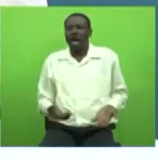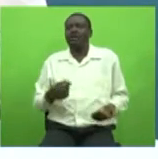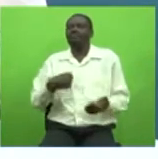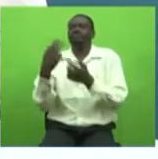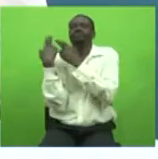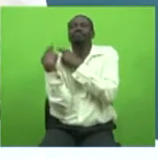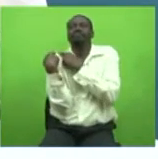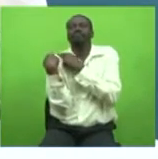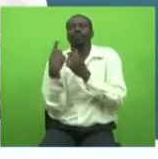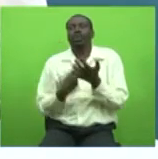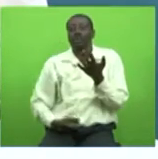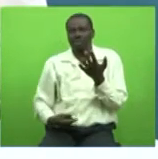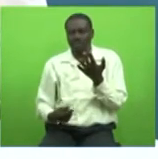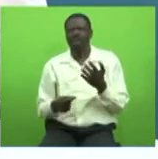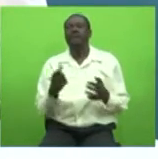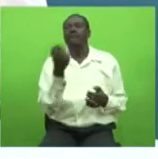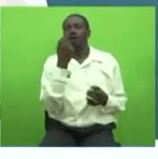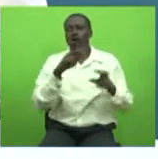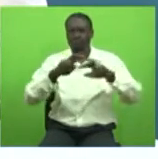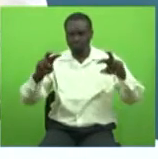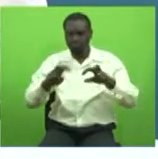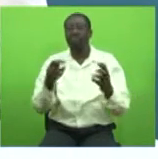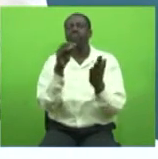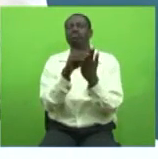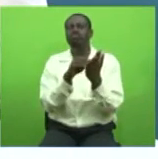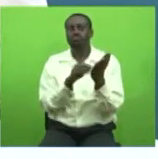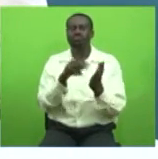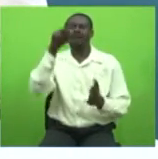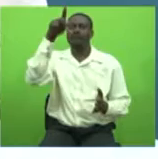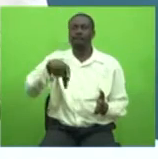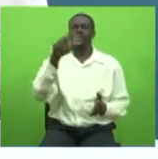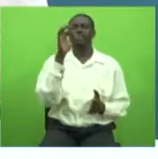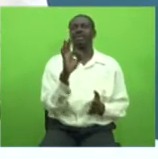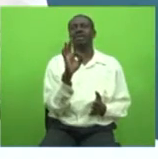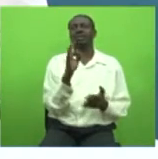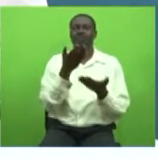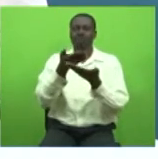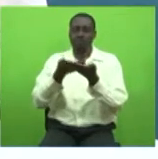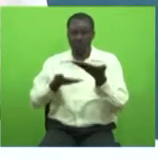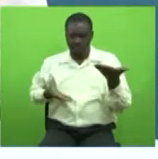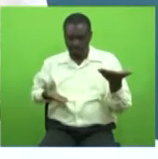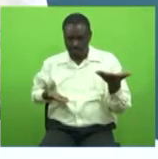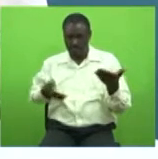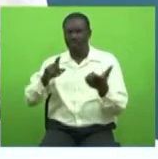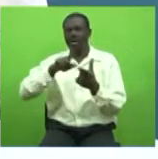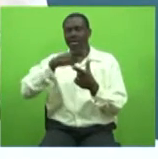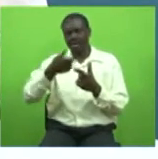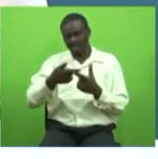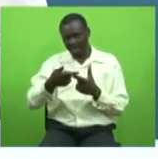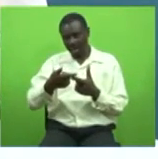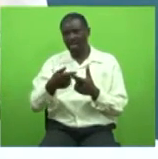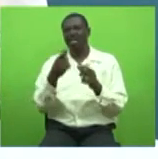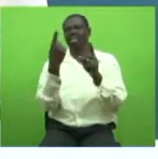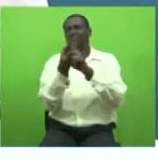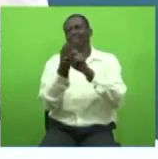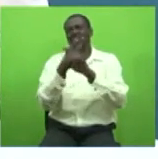reports on the P3 form. And the P3 form has got various parts, and